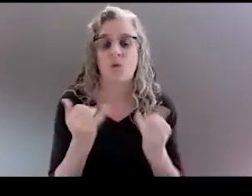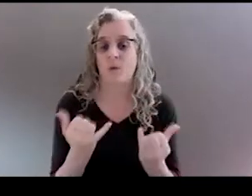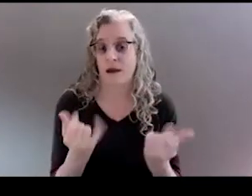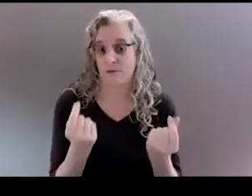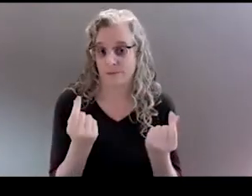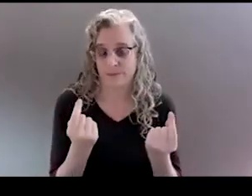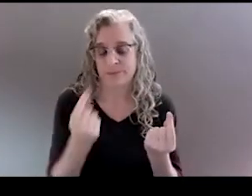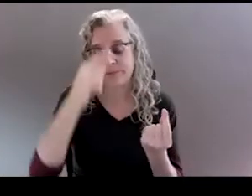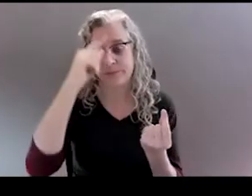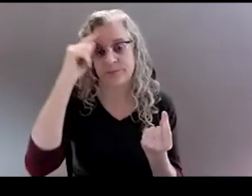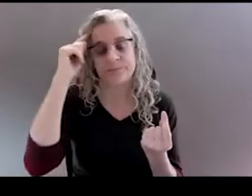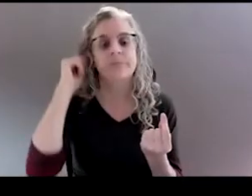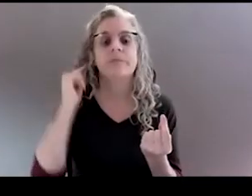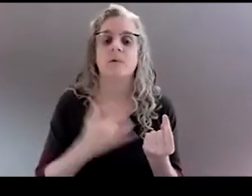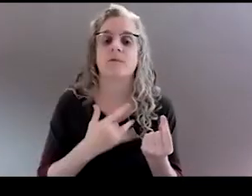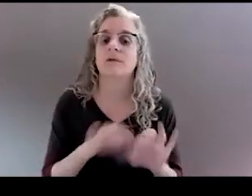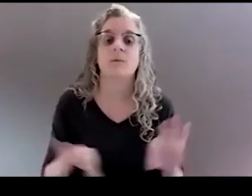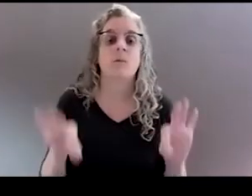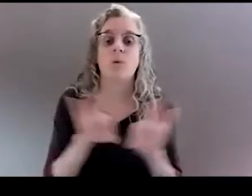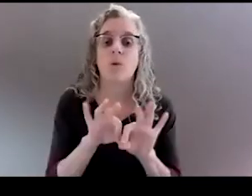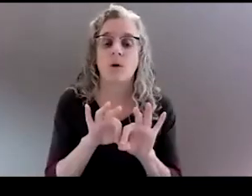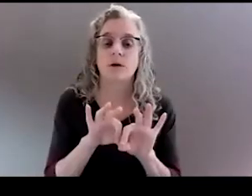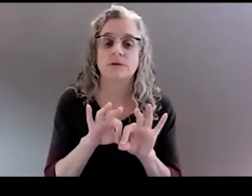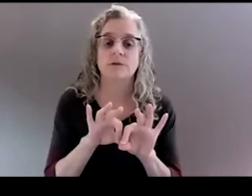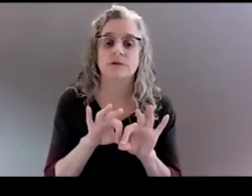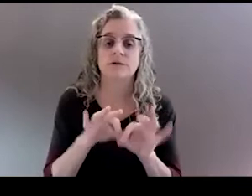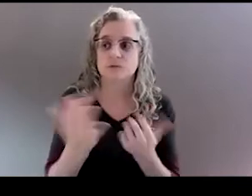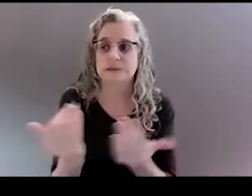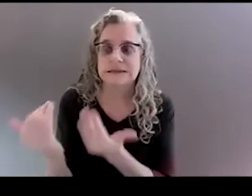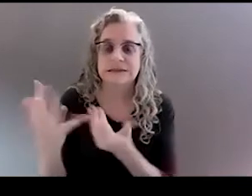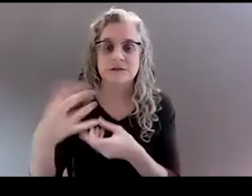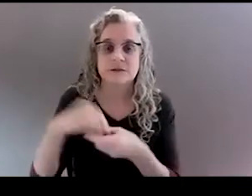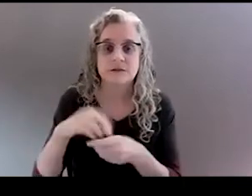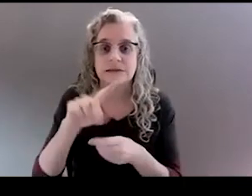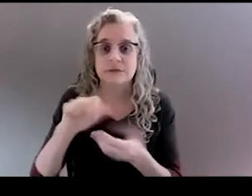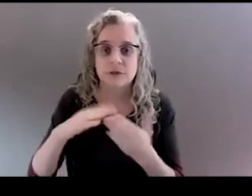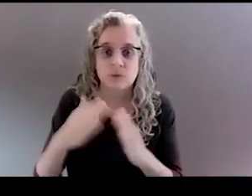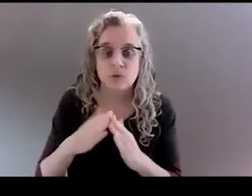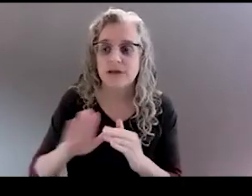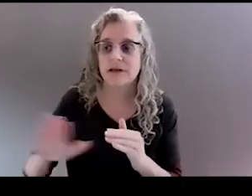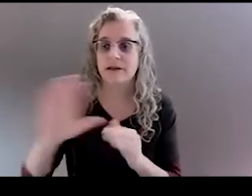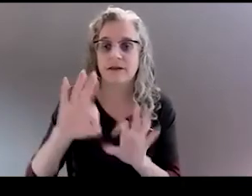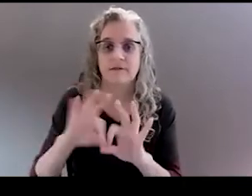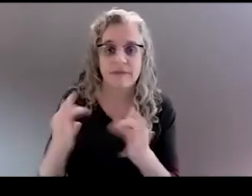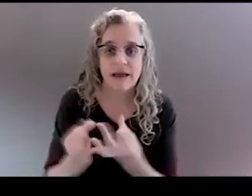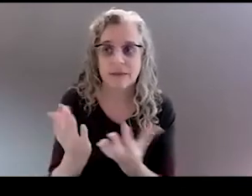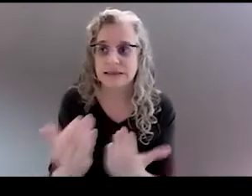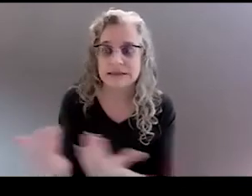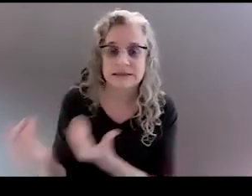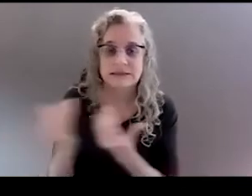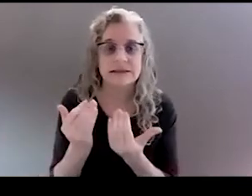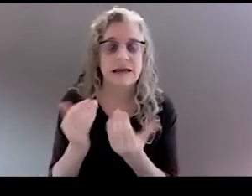important conversation for engaging the disability community and the families and communities in which they live is by